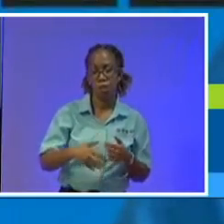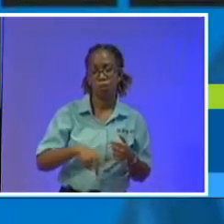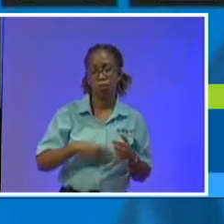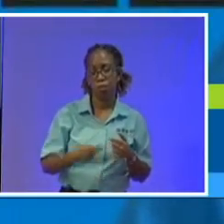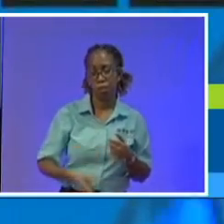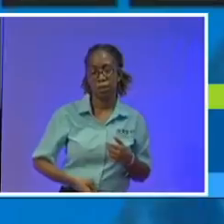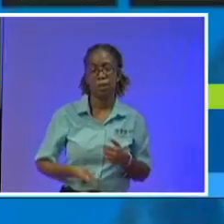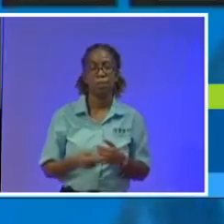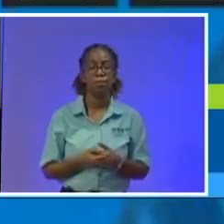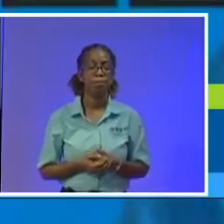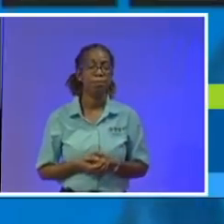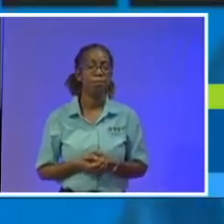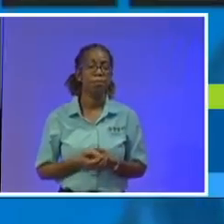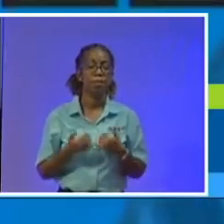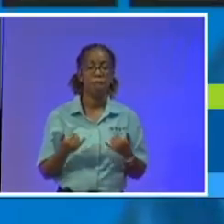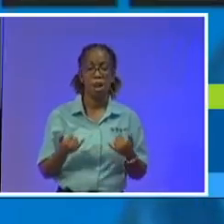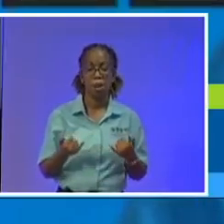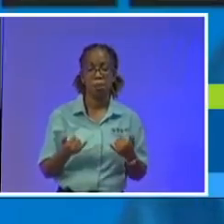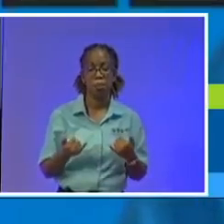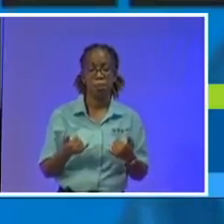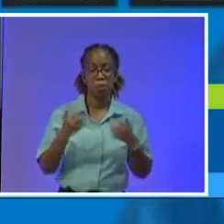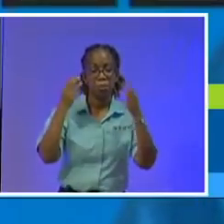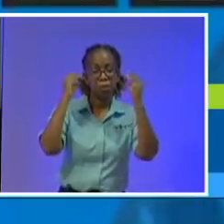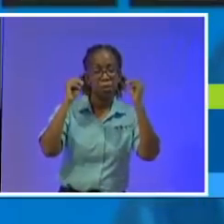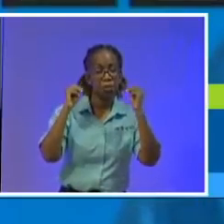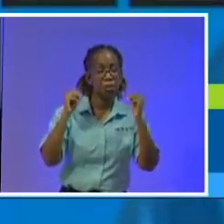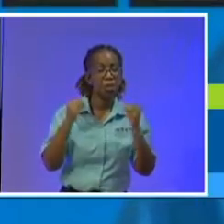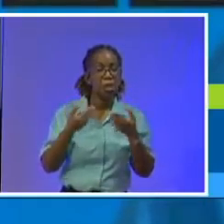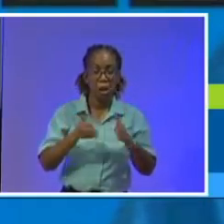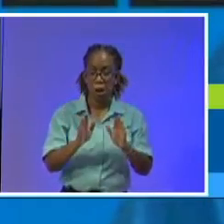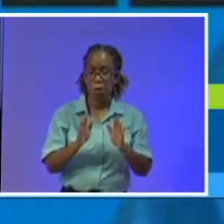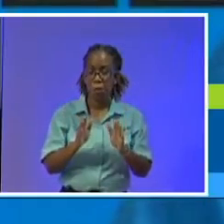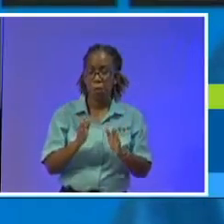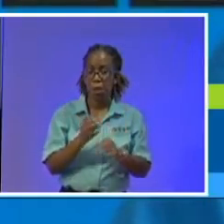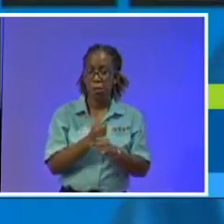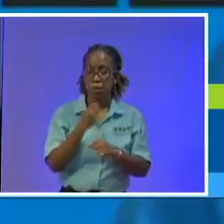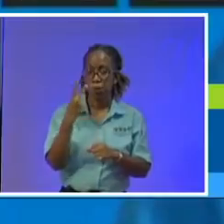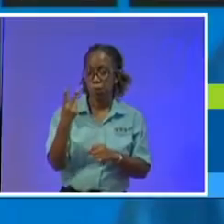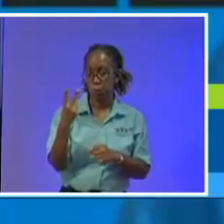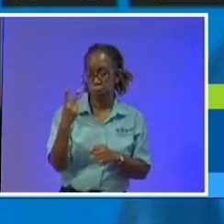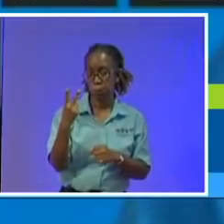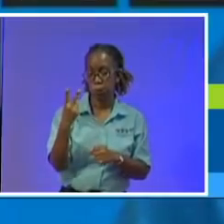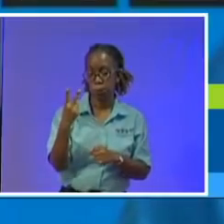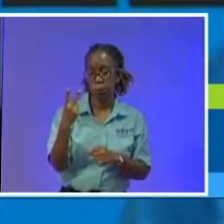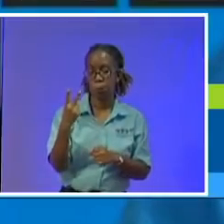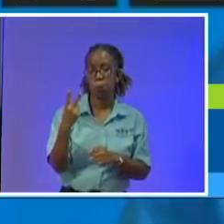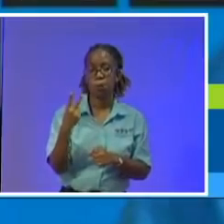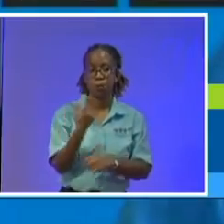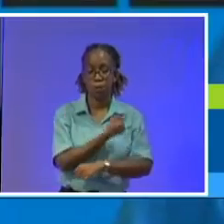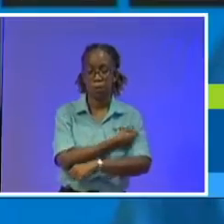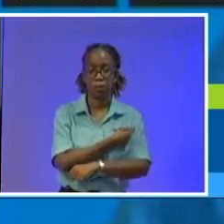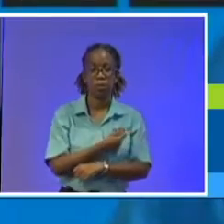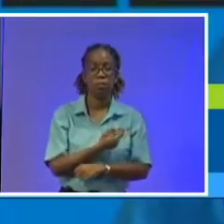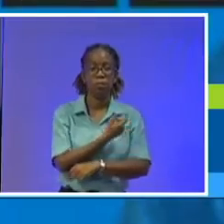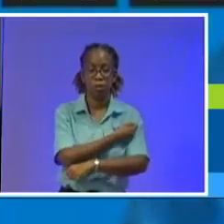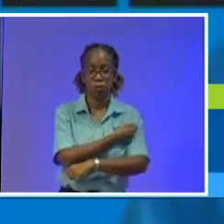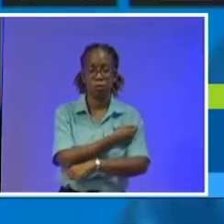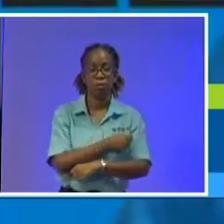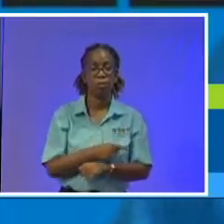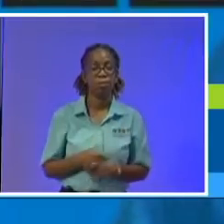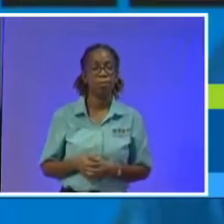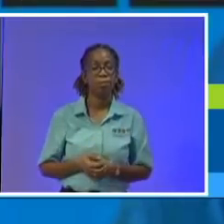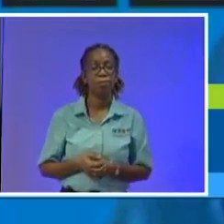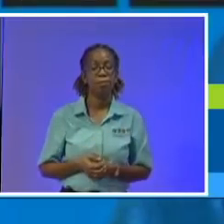is allowing her to take two Pfizer shots. Sure. So I want to know if that is not approved by WHO,